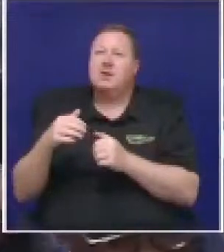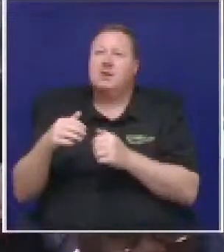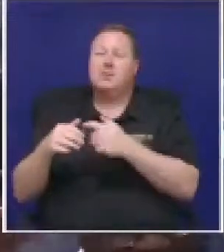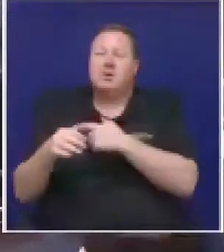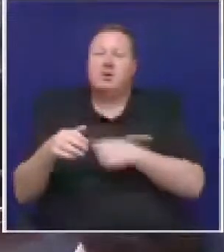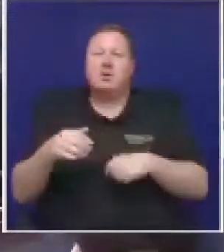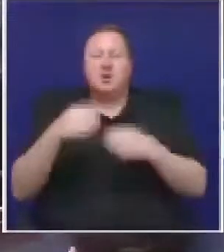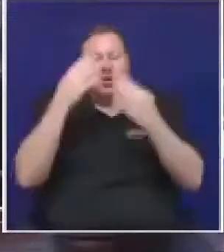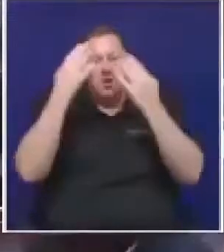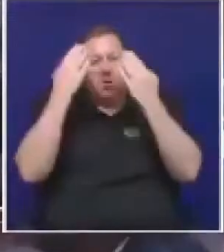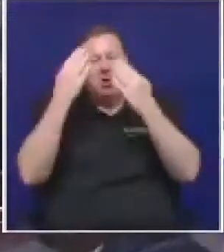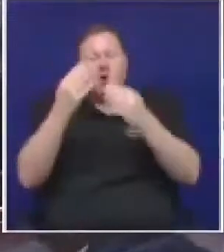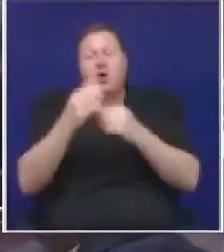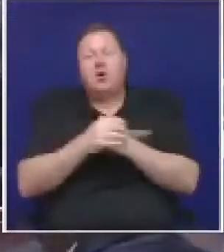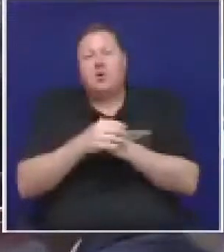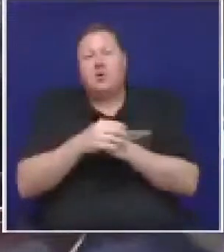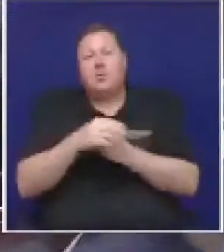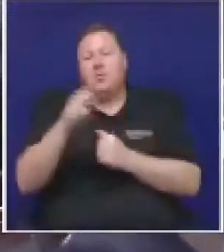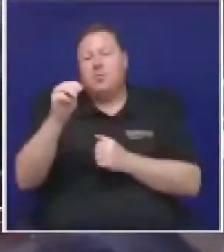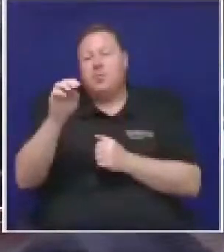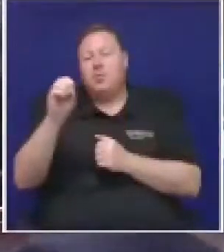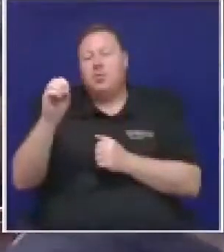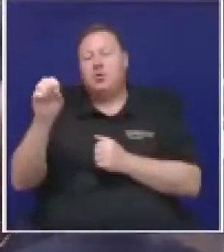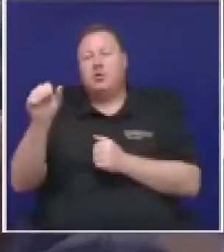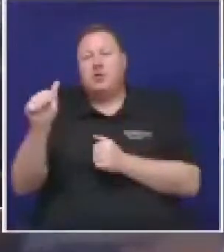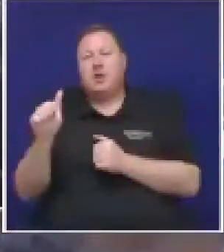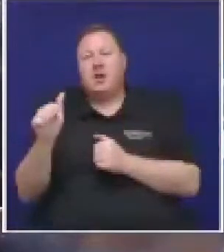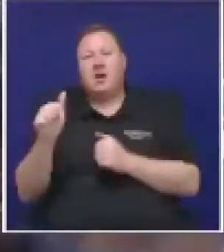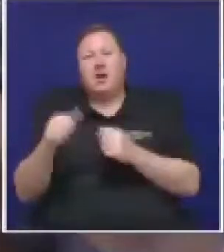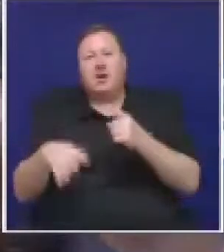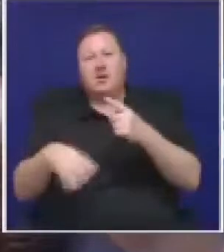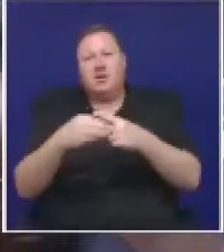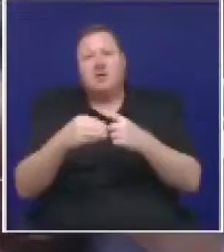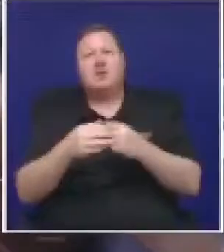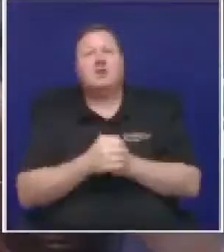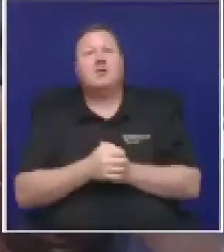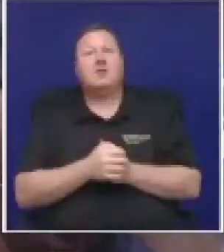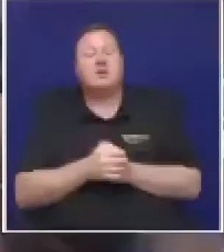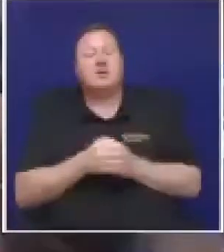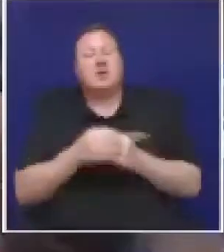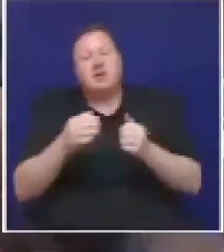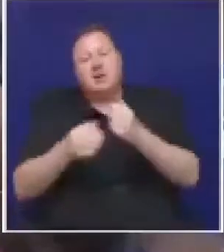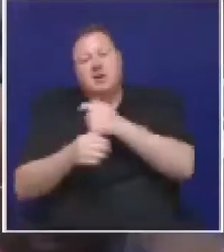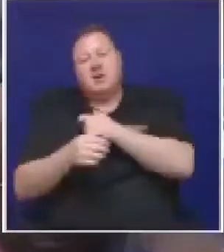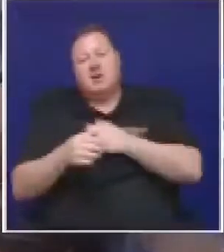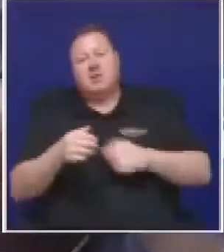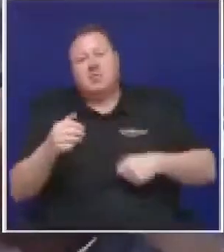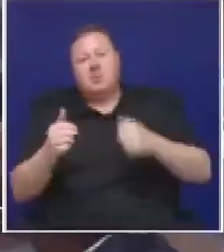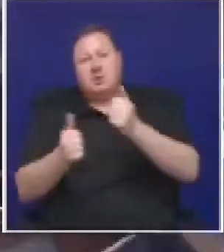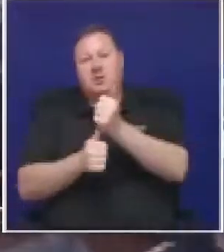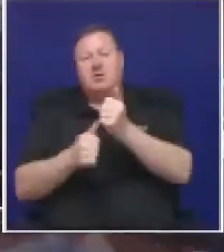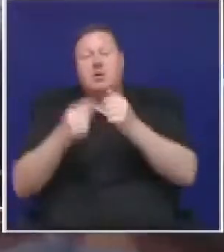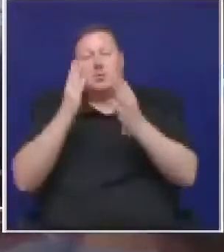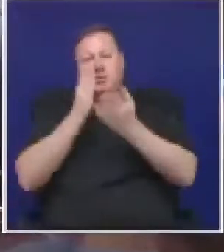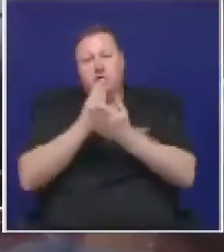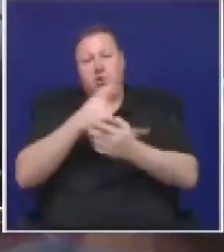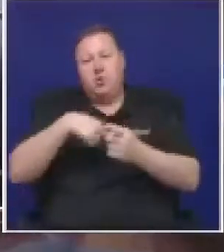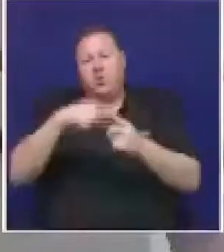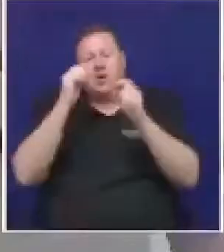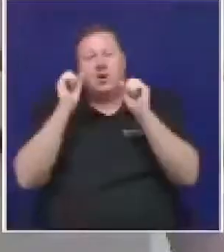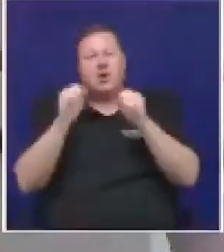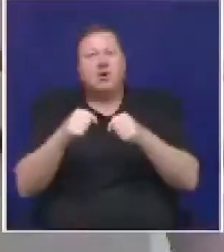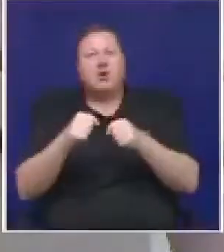the last opportunity for a follow-up is yours. Thank you, House Chair. His Excellency, Deputy President, I'm sure we are in agreement that